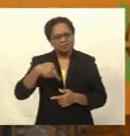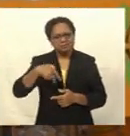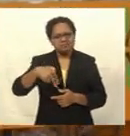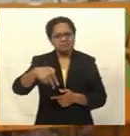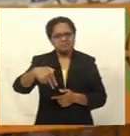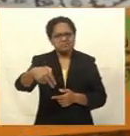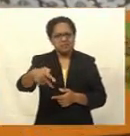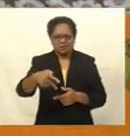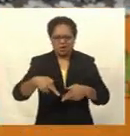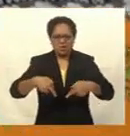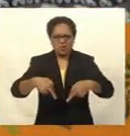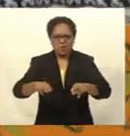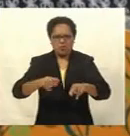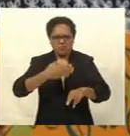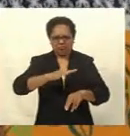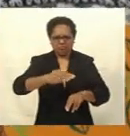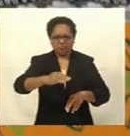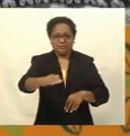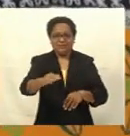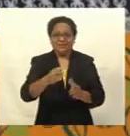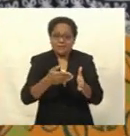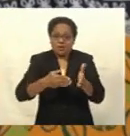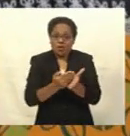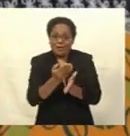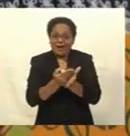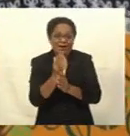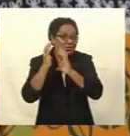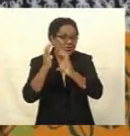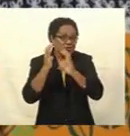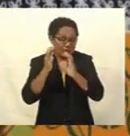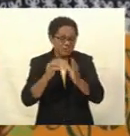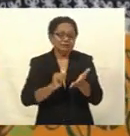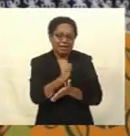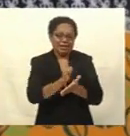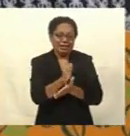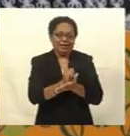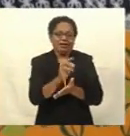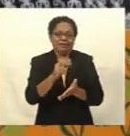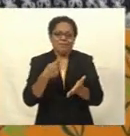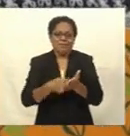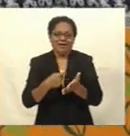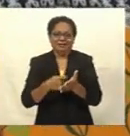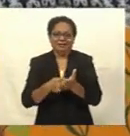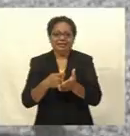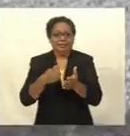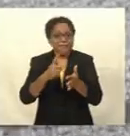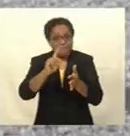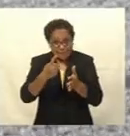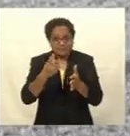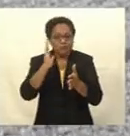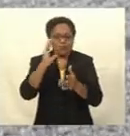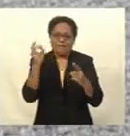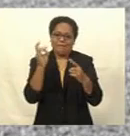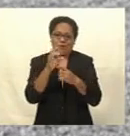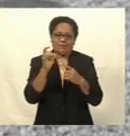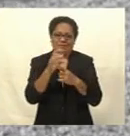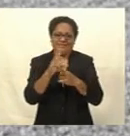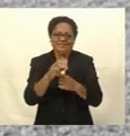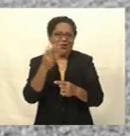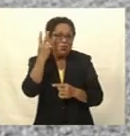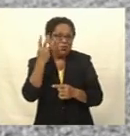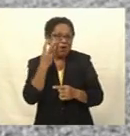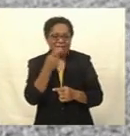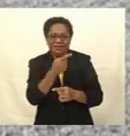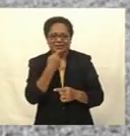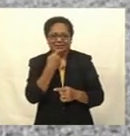long, dusty road. Copra was our main source of income. Education was priority in our home. Satini considered herself